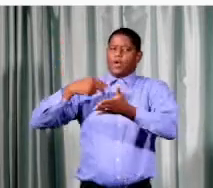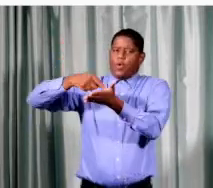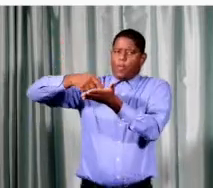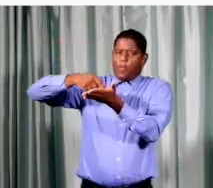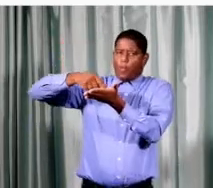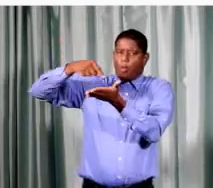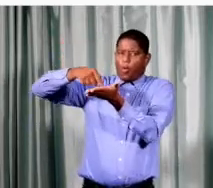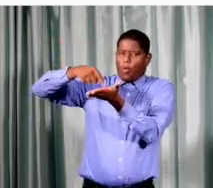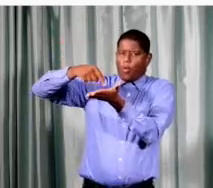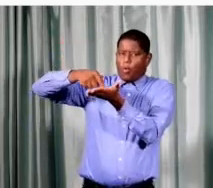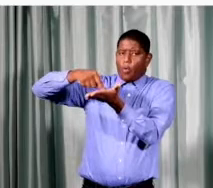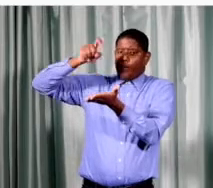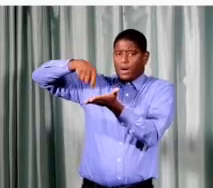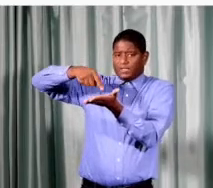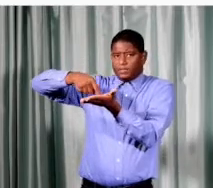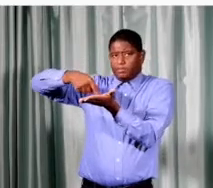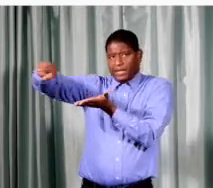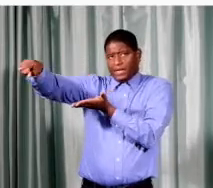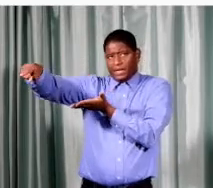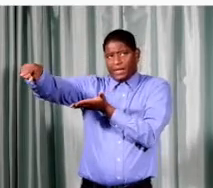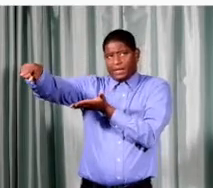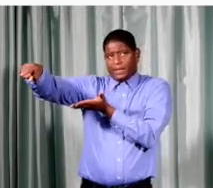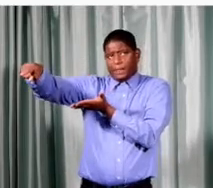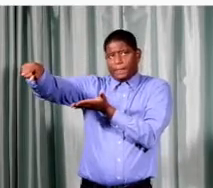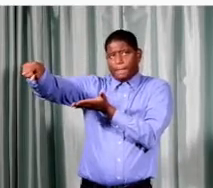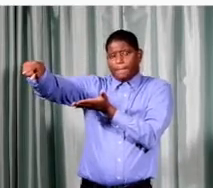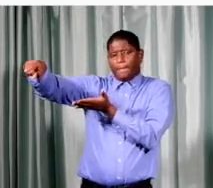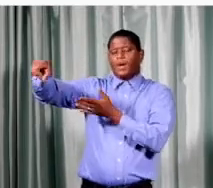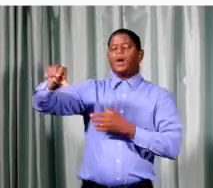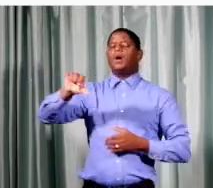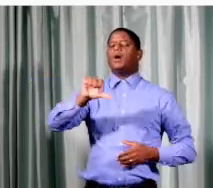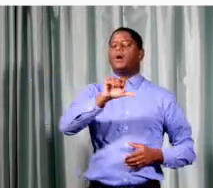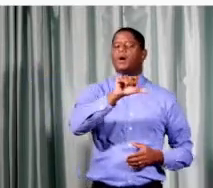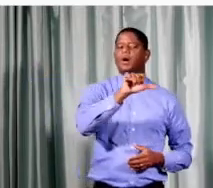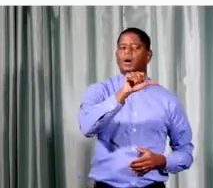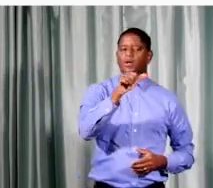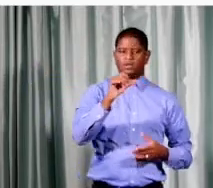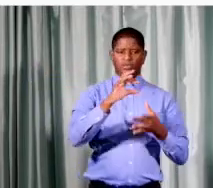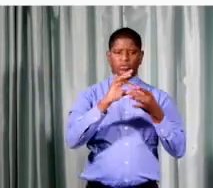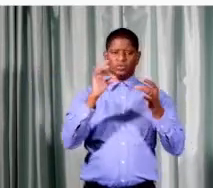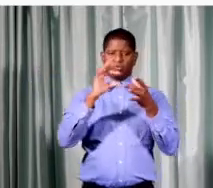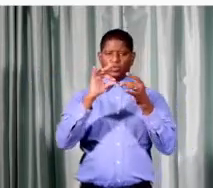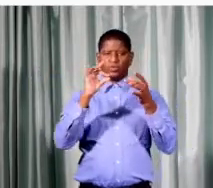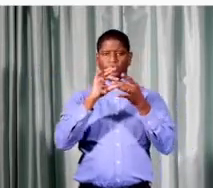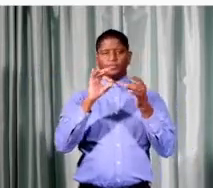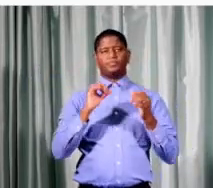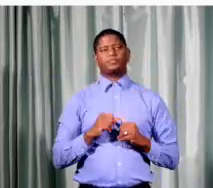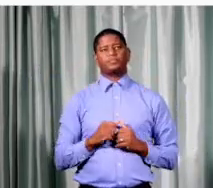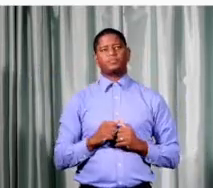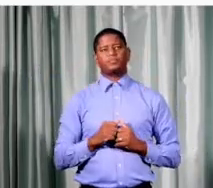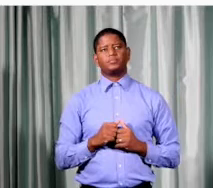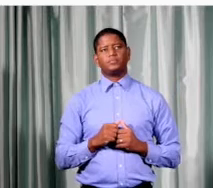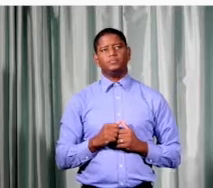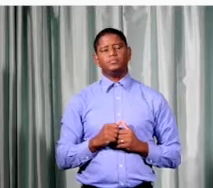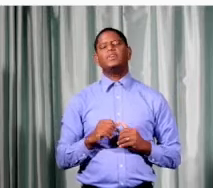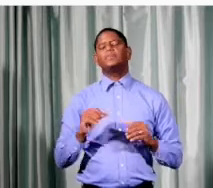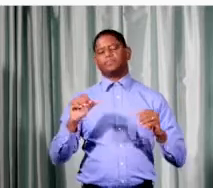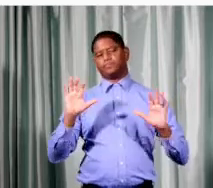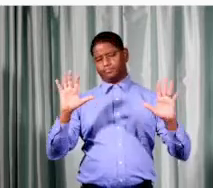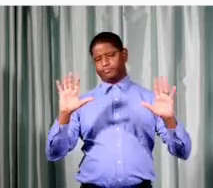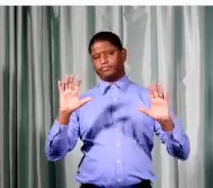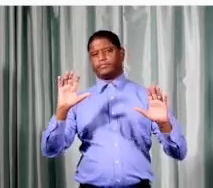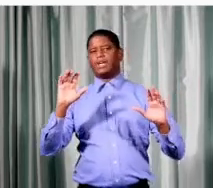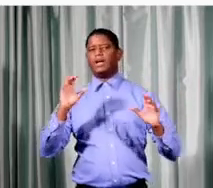your, this is from the business, let me rephrase this, assets, things the business owns,